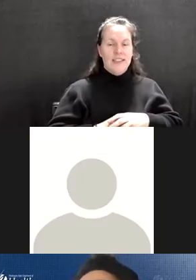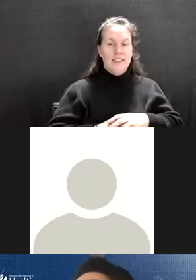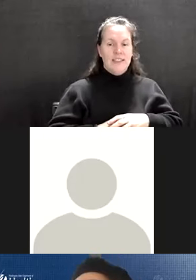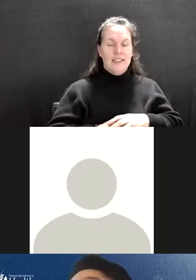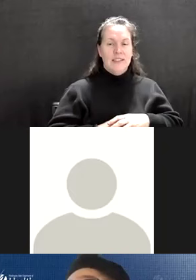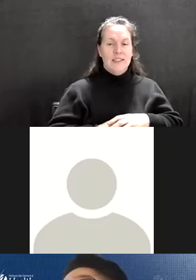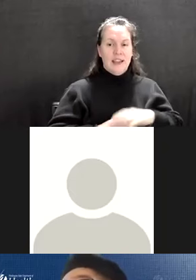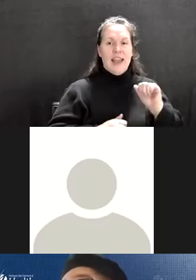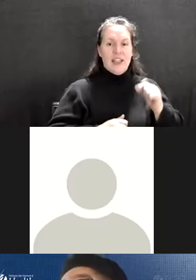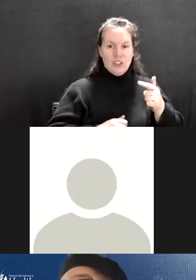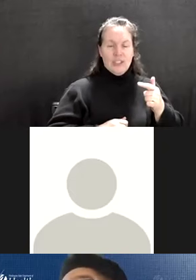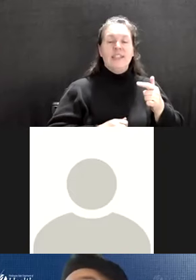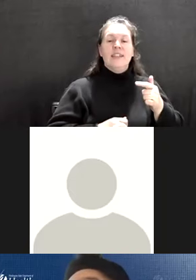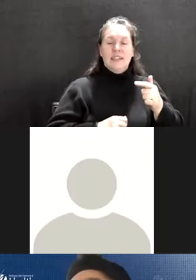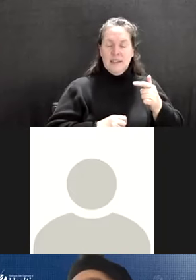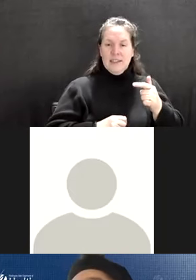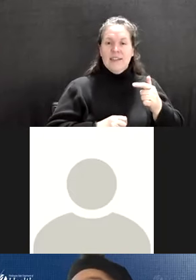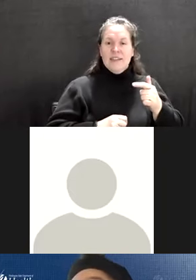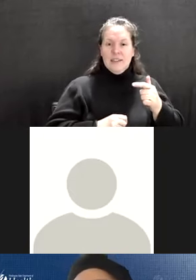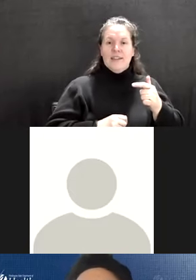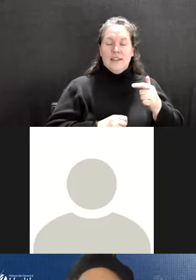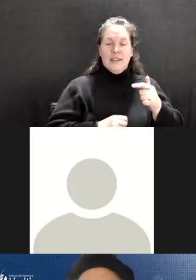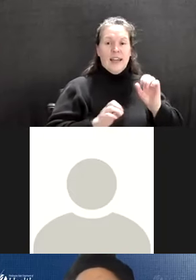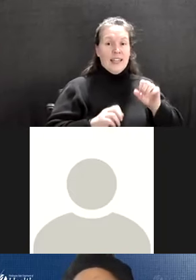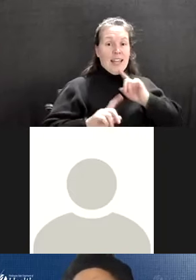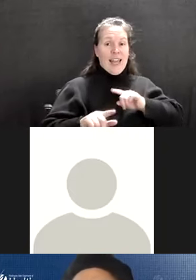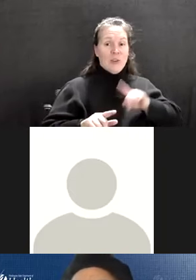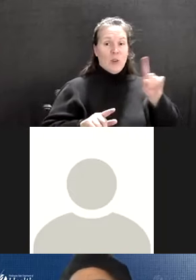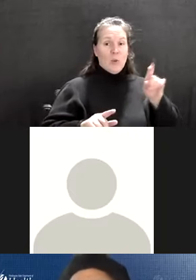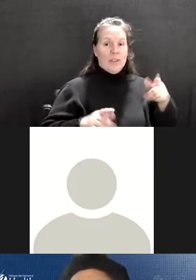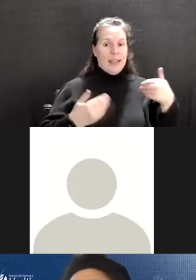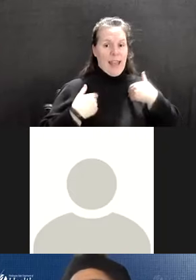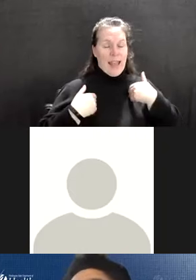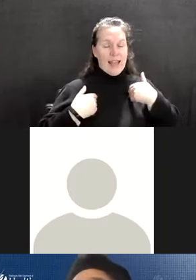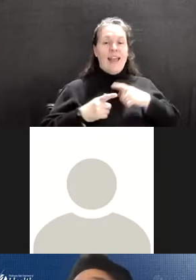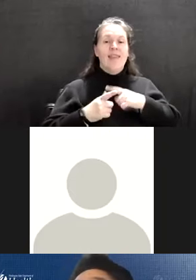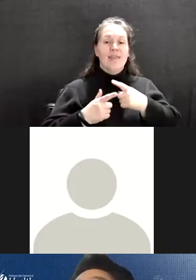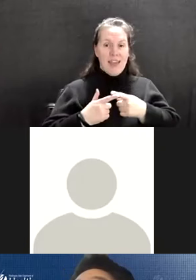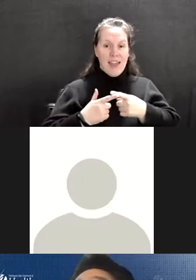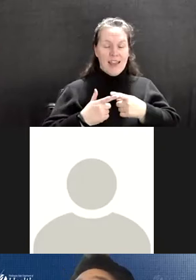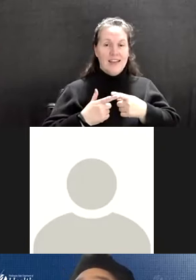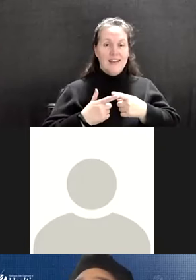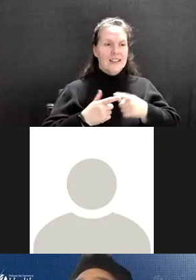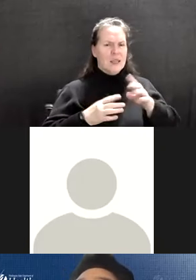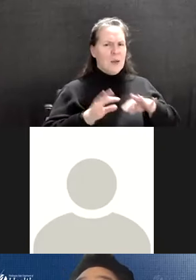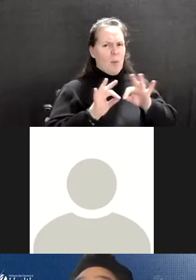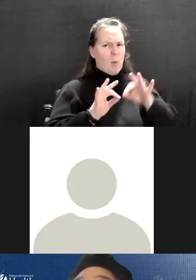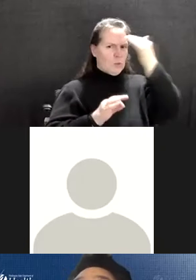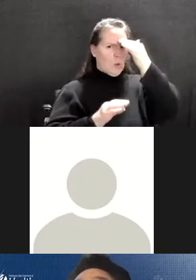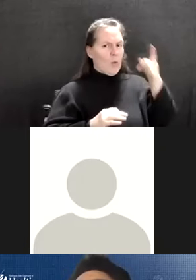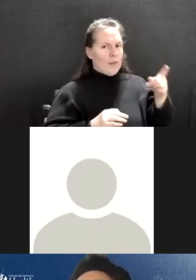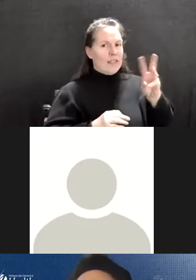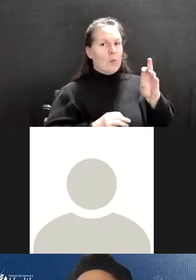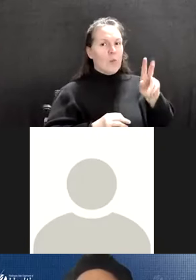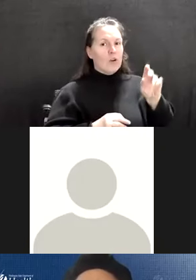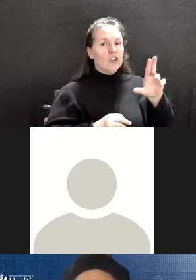so I can answer some of the questions that we had. And it's really important to note that these workshops build off